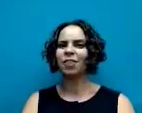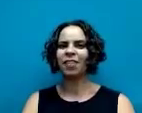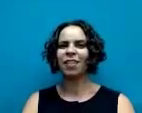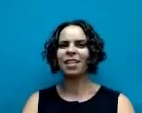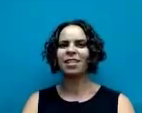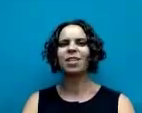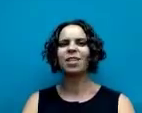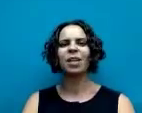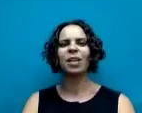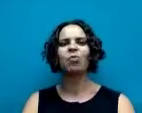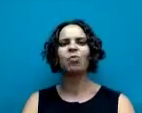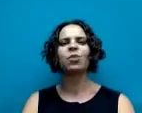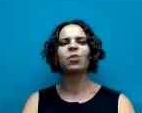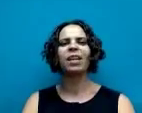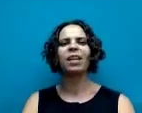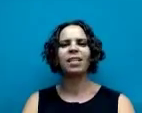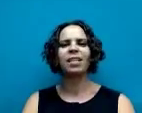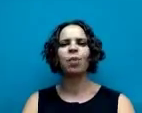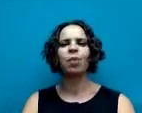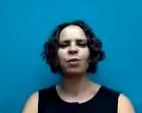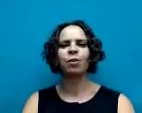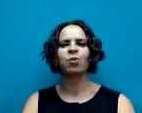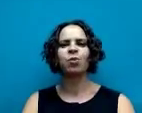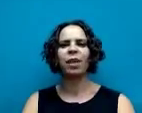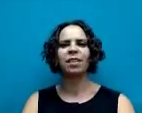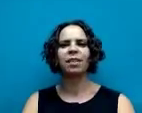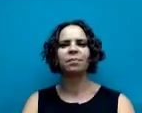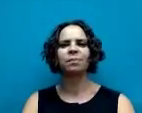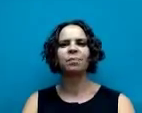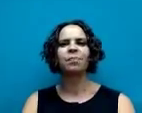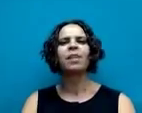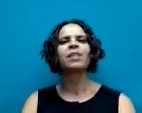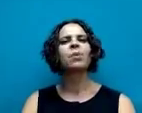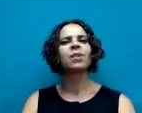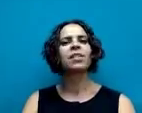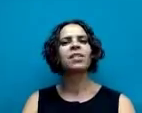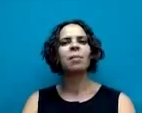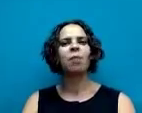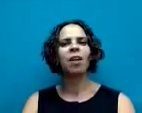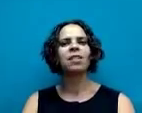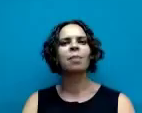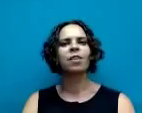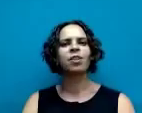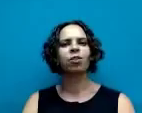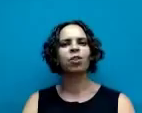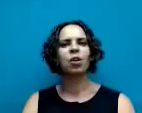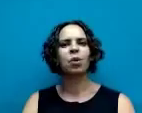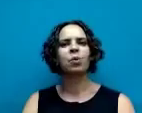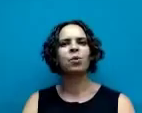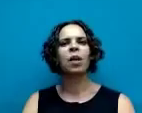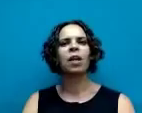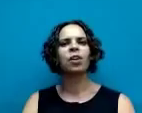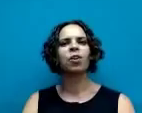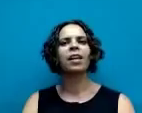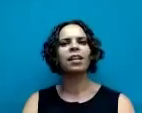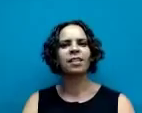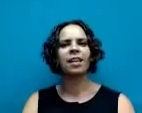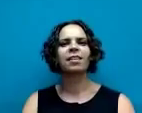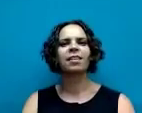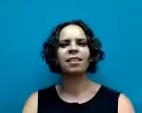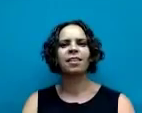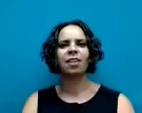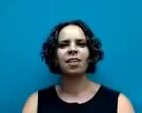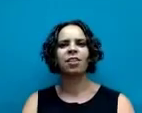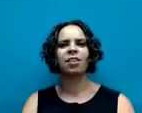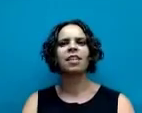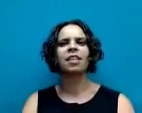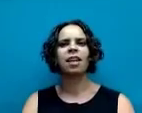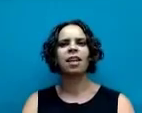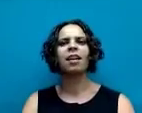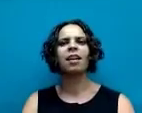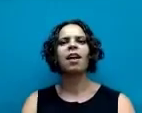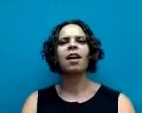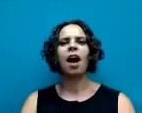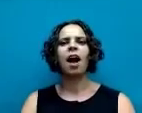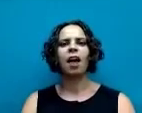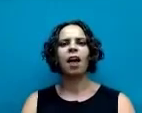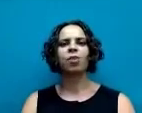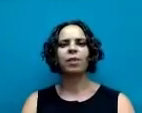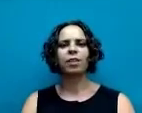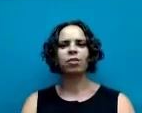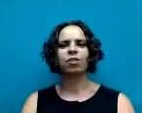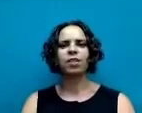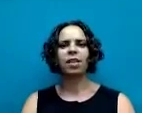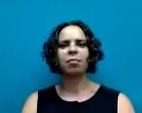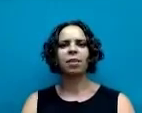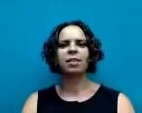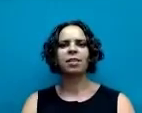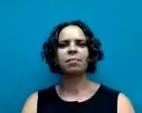should have done this, so he retweeted his brother's tweet. So it's the same concept that you'll use in your in-text citations in